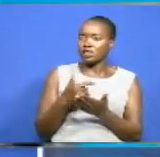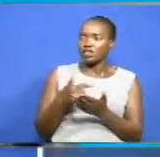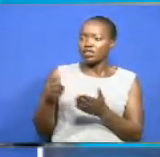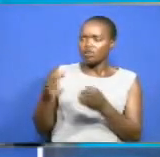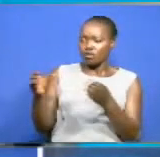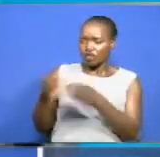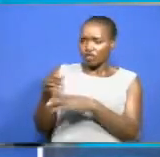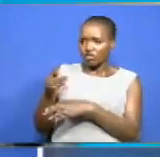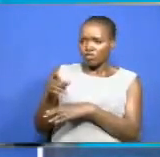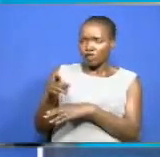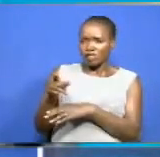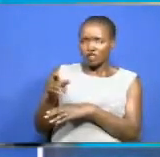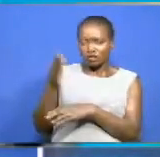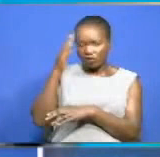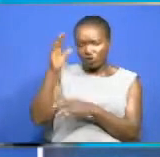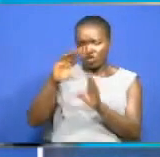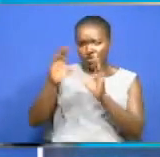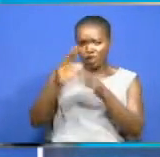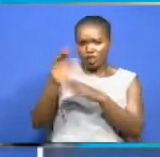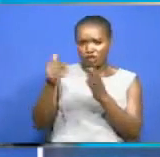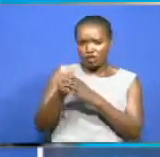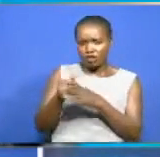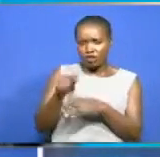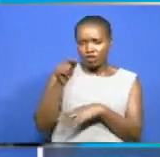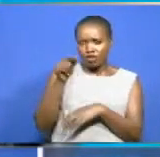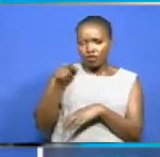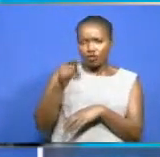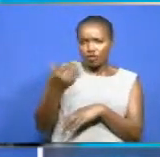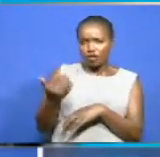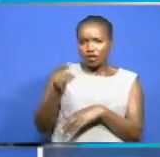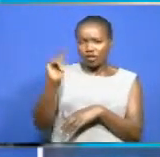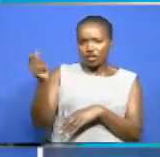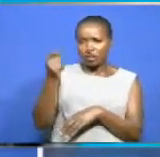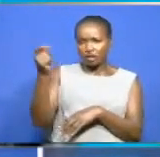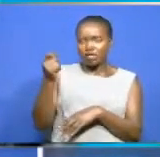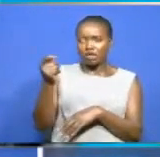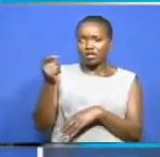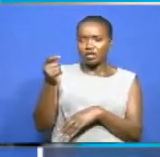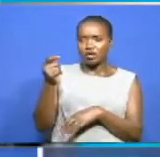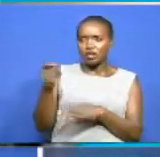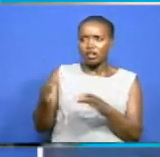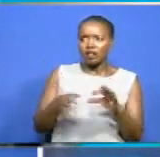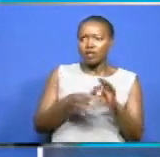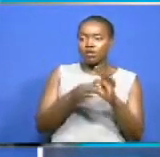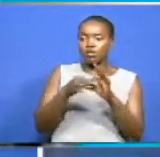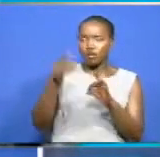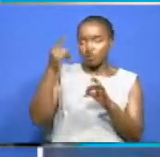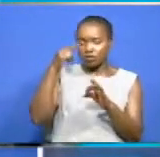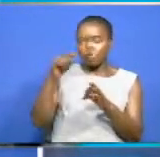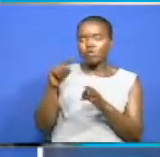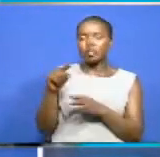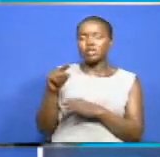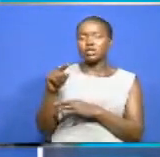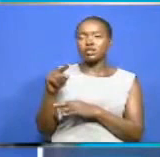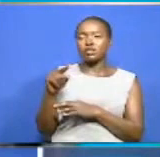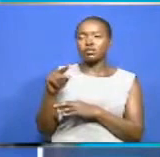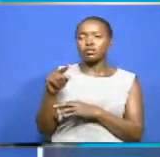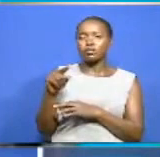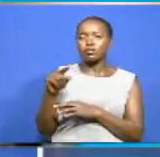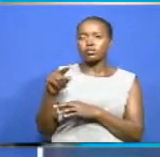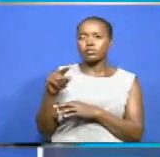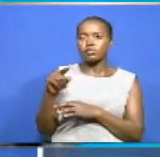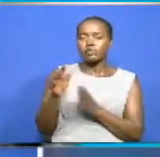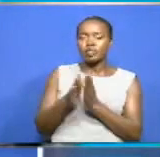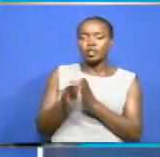organization has been all over the world, do you think in this particular case in Kenya, when it comes to corporate policy, cooperative policy and legislative